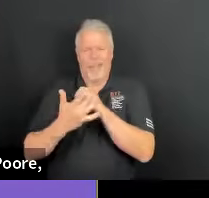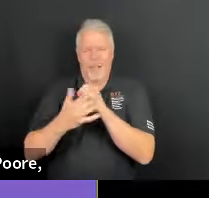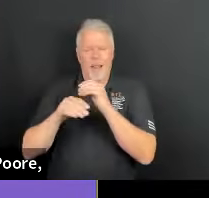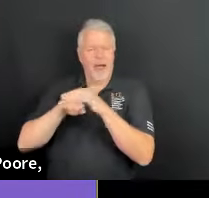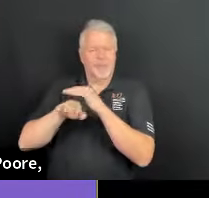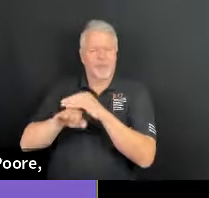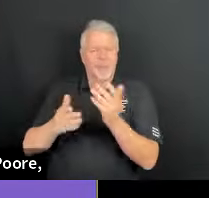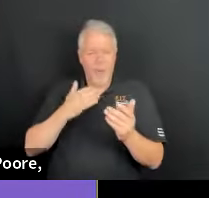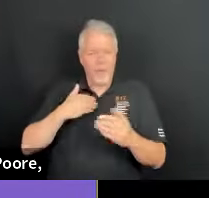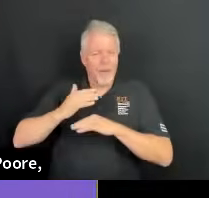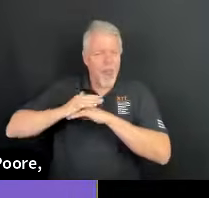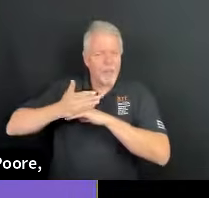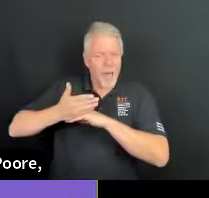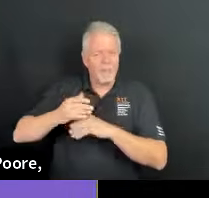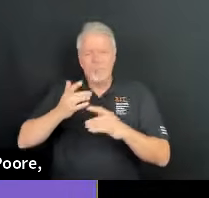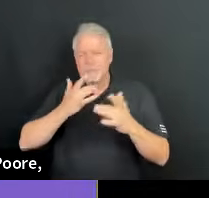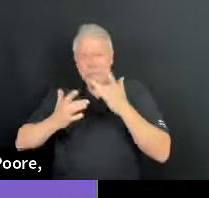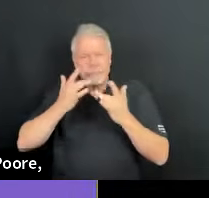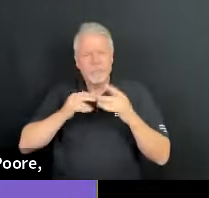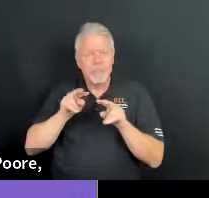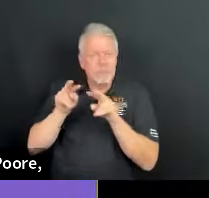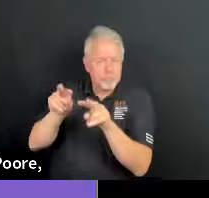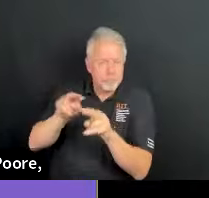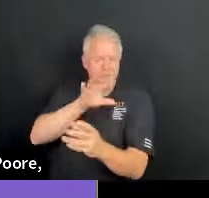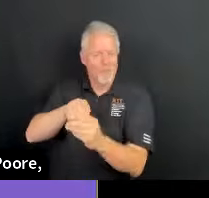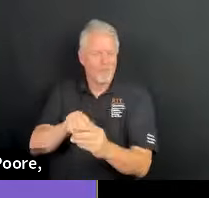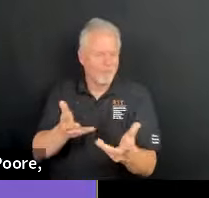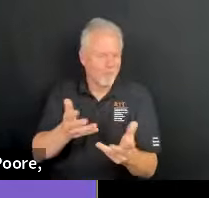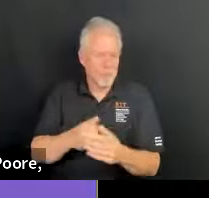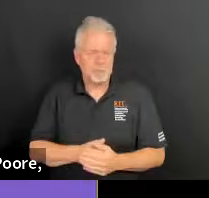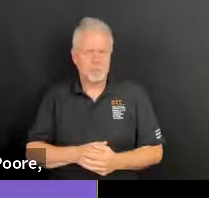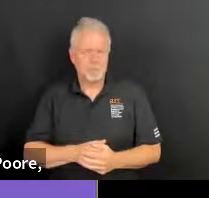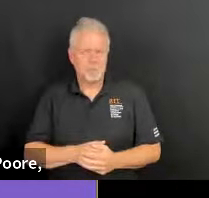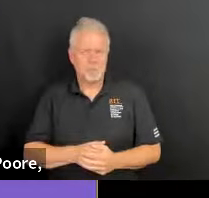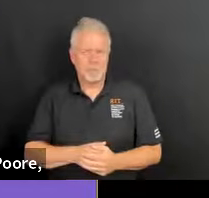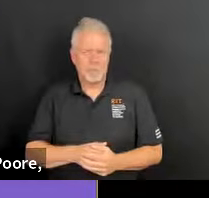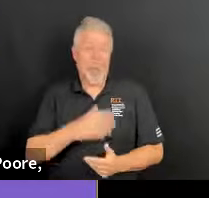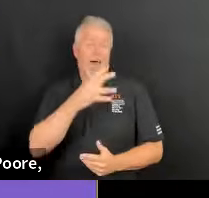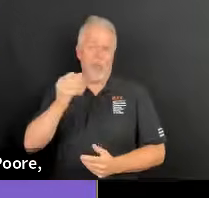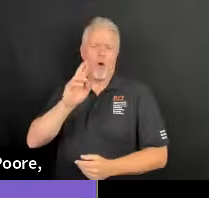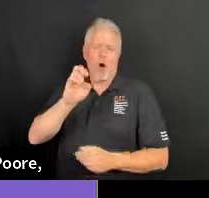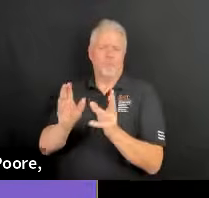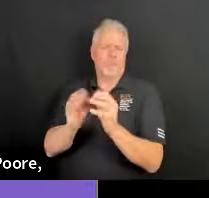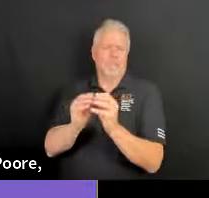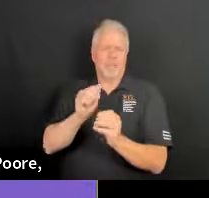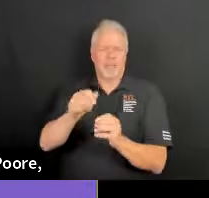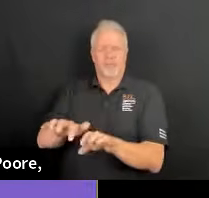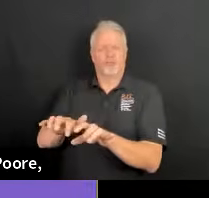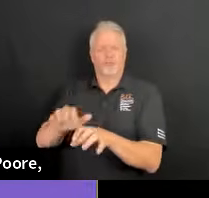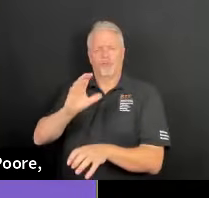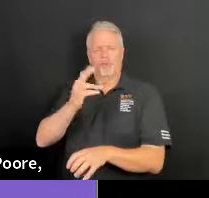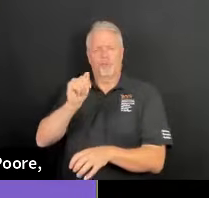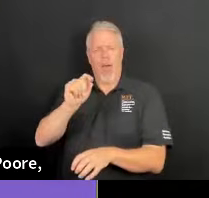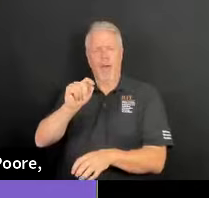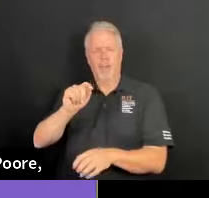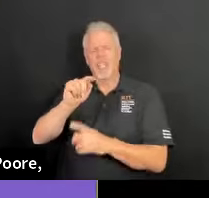if you have the funds for tech access, meaning like you have your own laptop or you have somewhere where